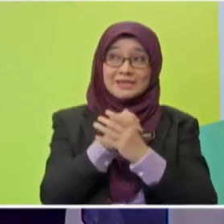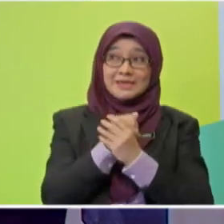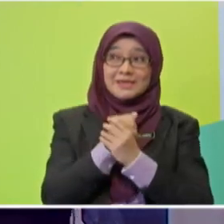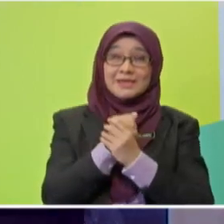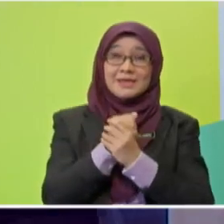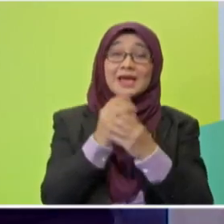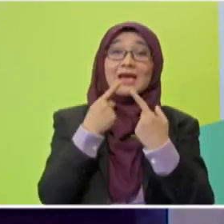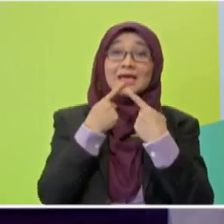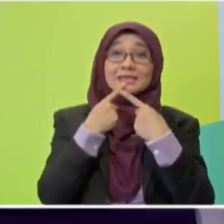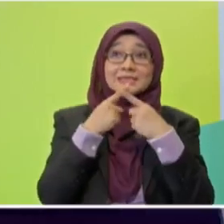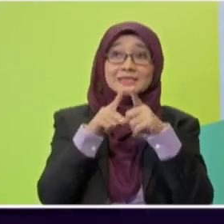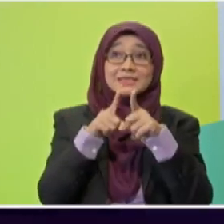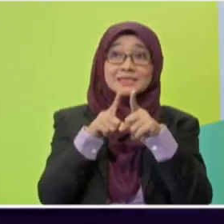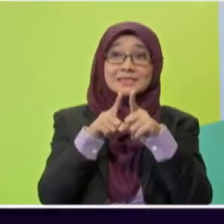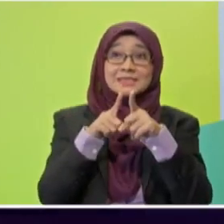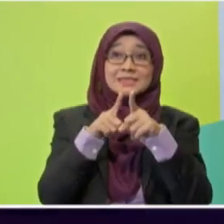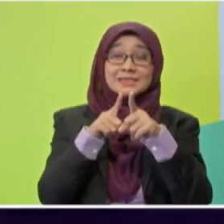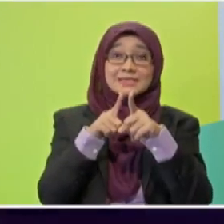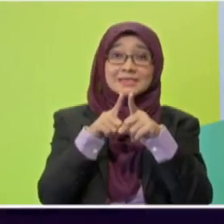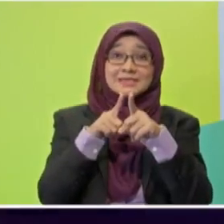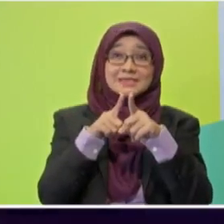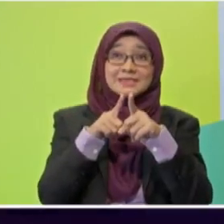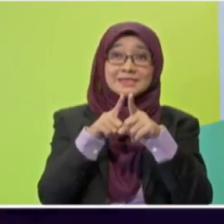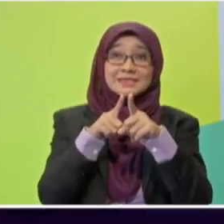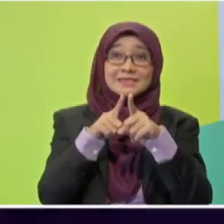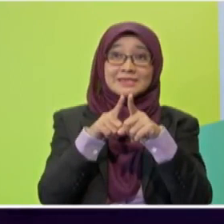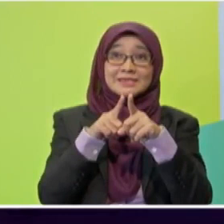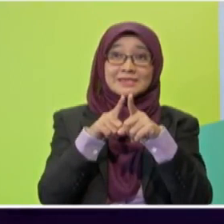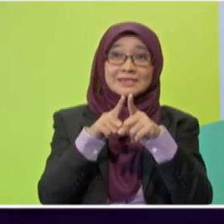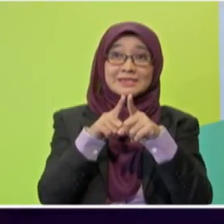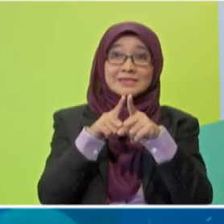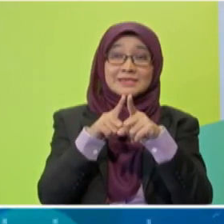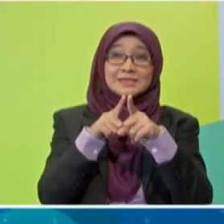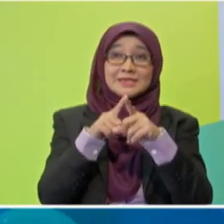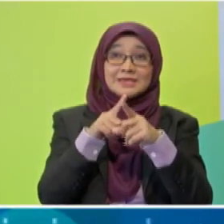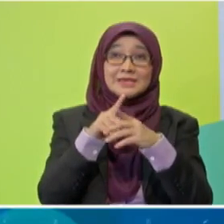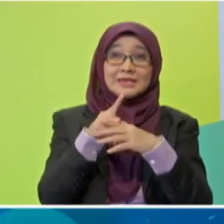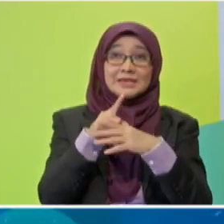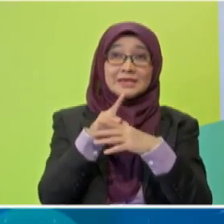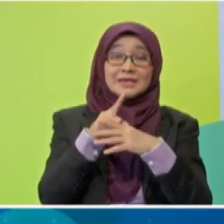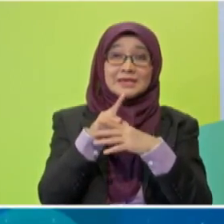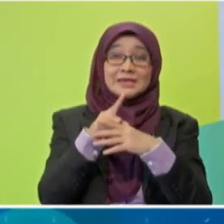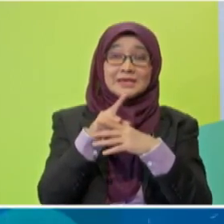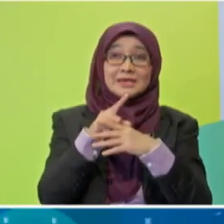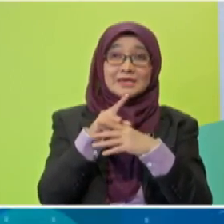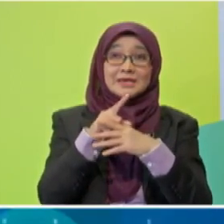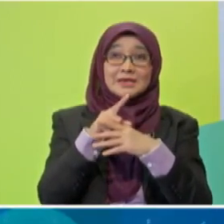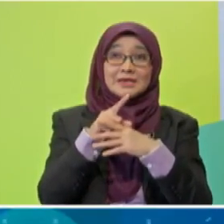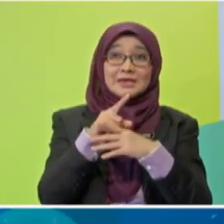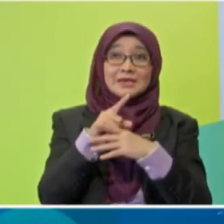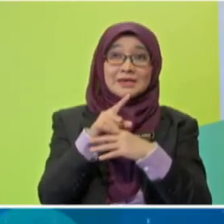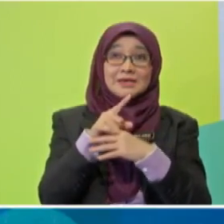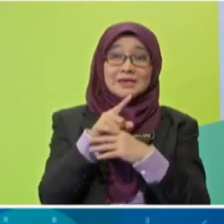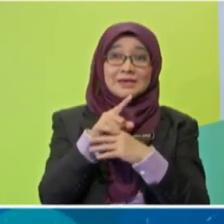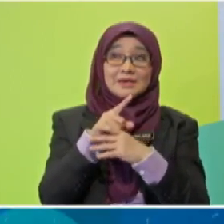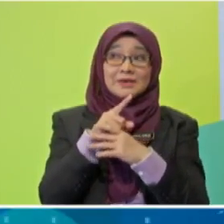number, so the answer is what, Kadim? Our hero, what you One. say just now? 1, 30.